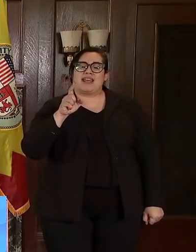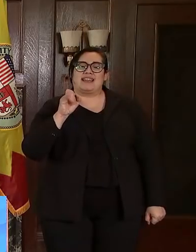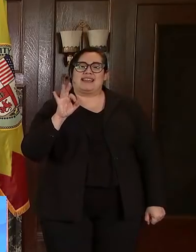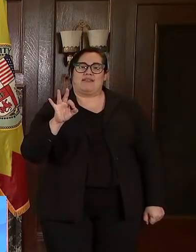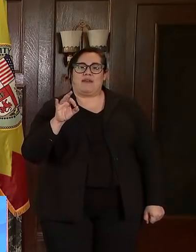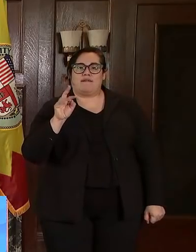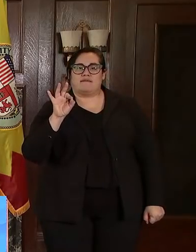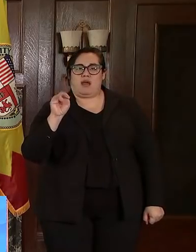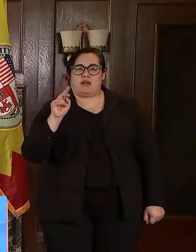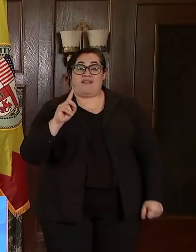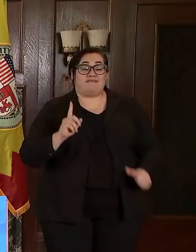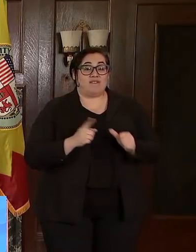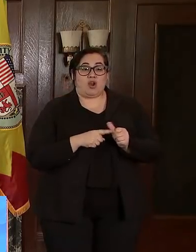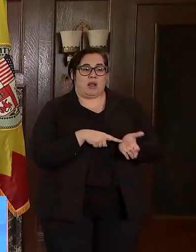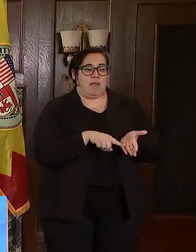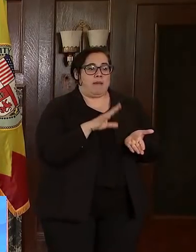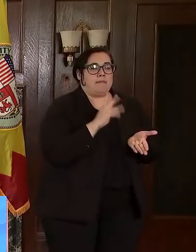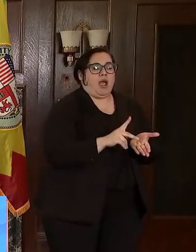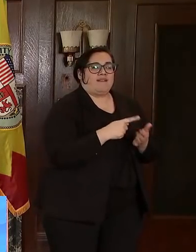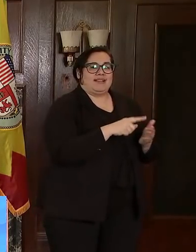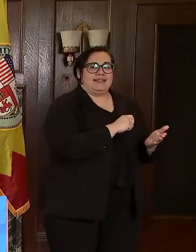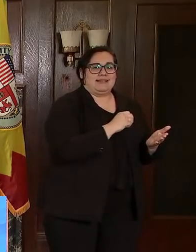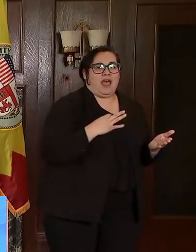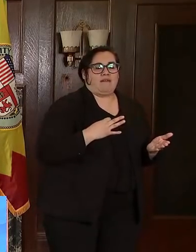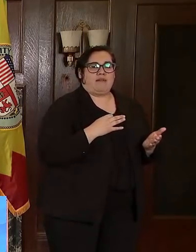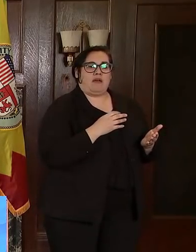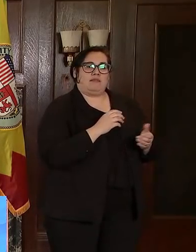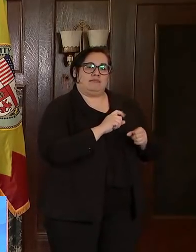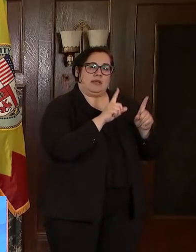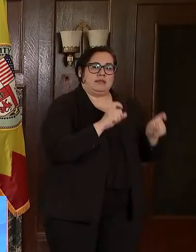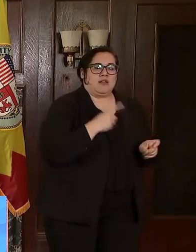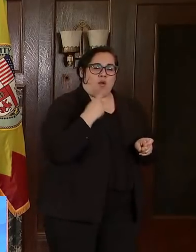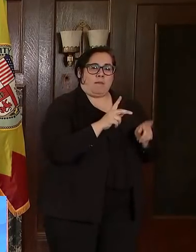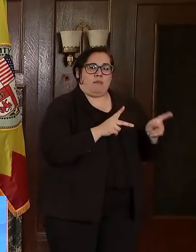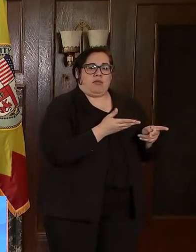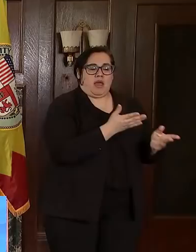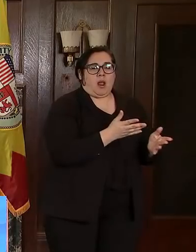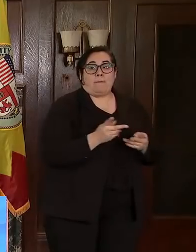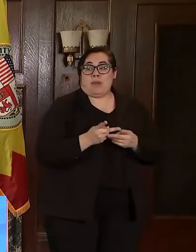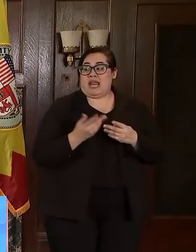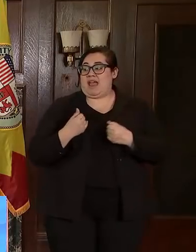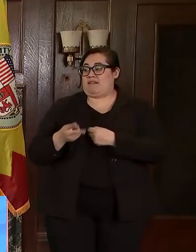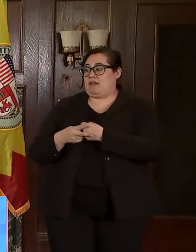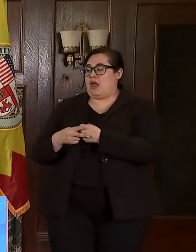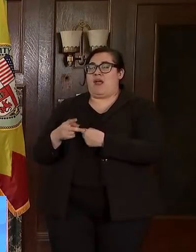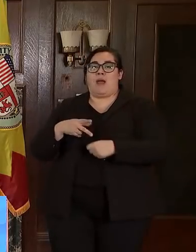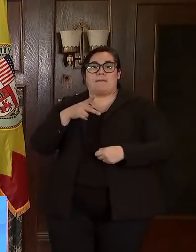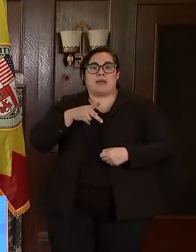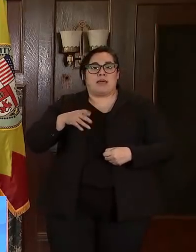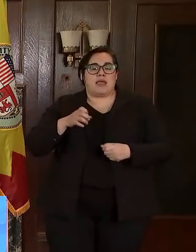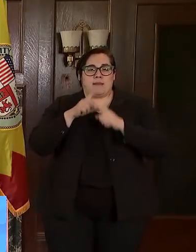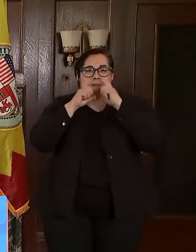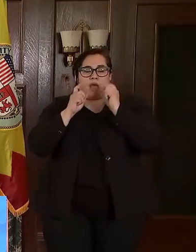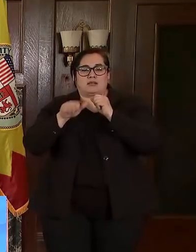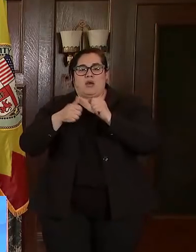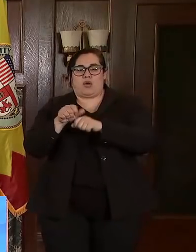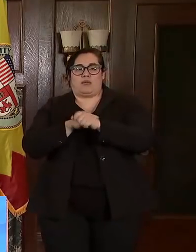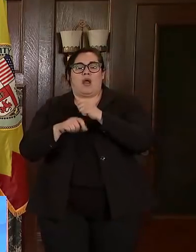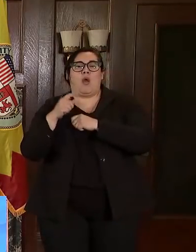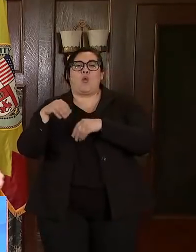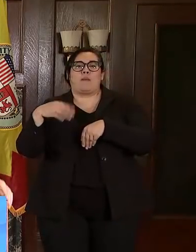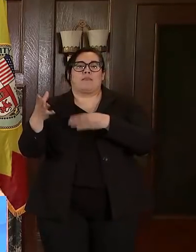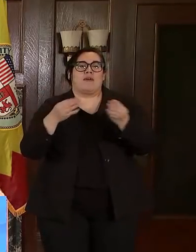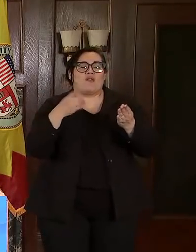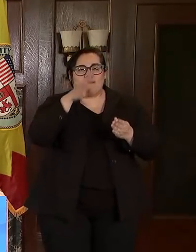for testing, for the personnel, for the money we borrowed from the reserve fund, for the PPE, the masks and other equipment for our